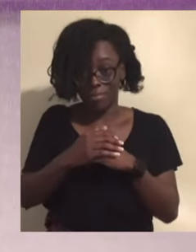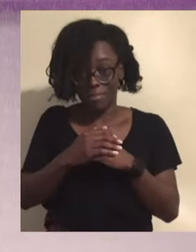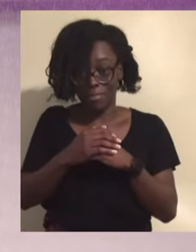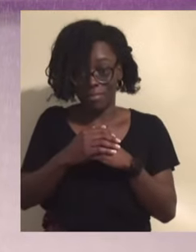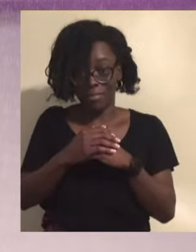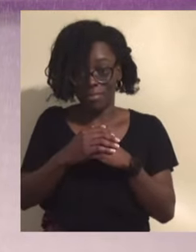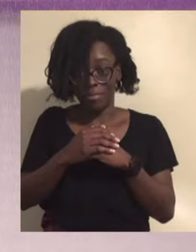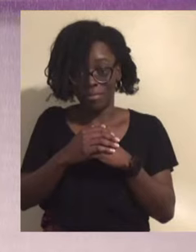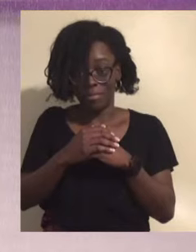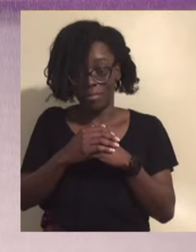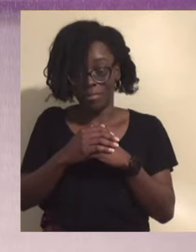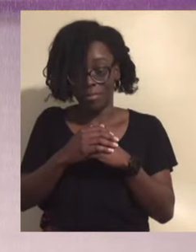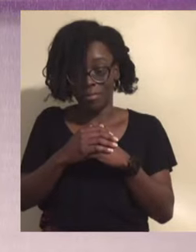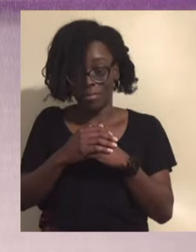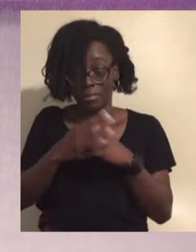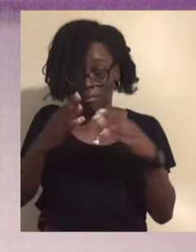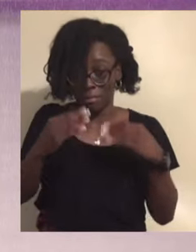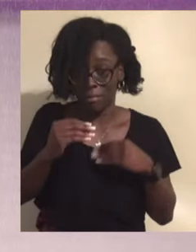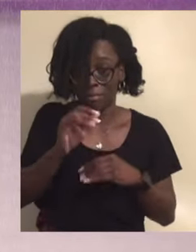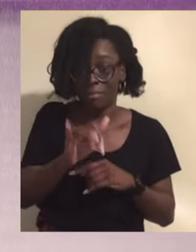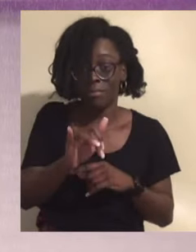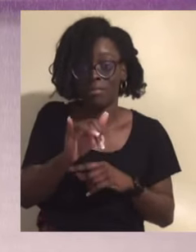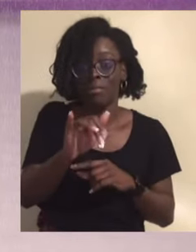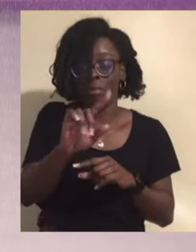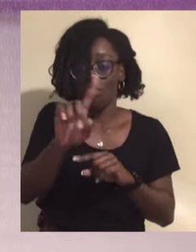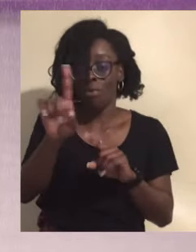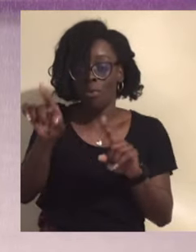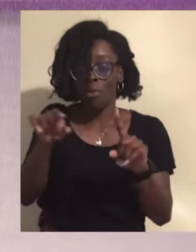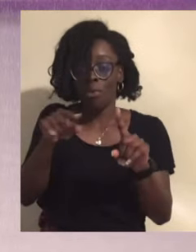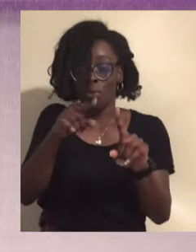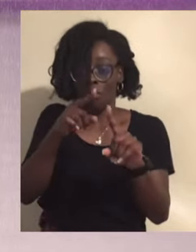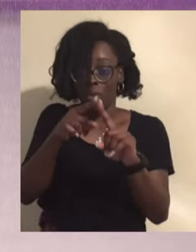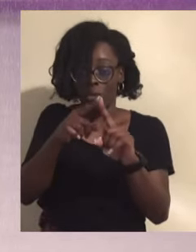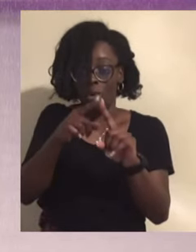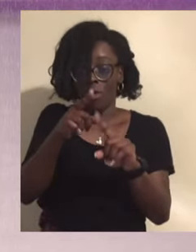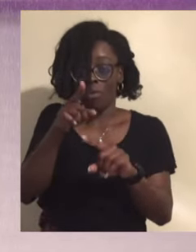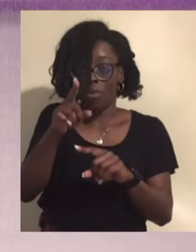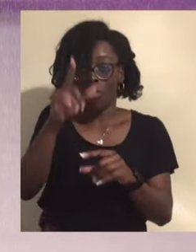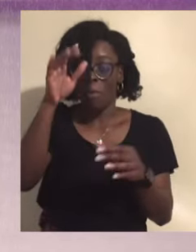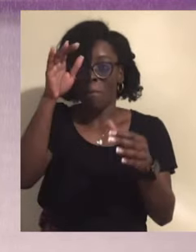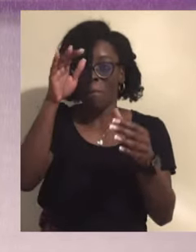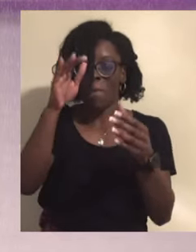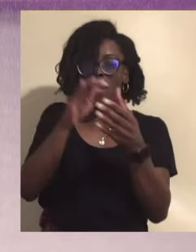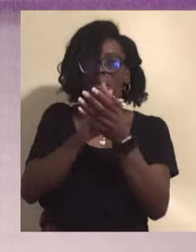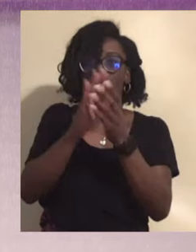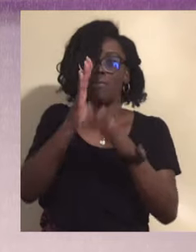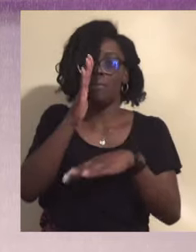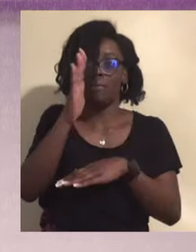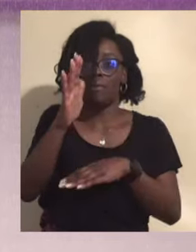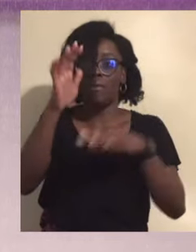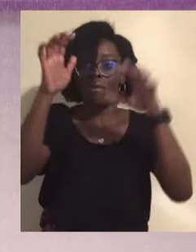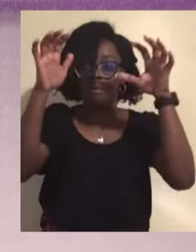Because when you believe that it's going to rain, you build an ark.